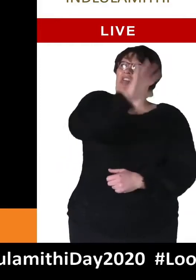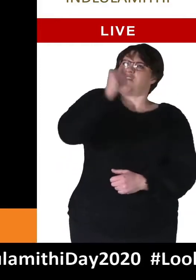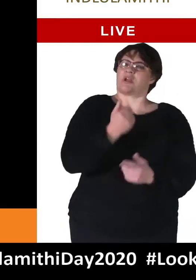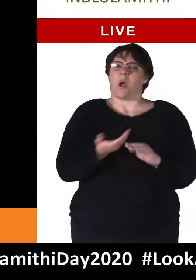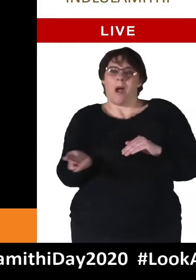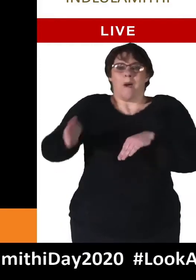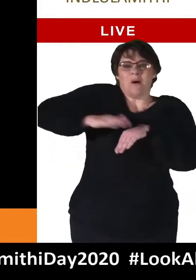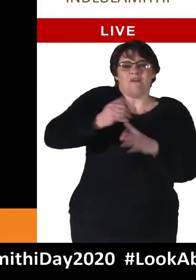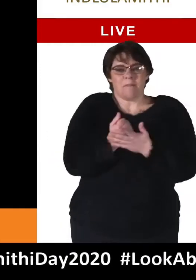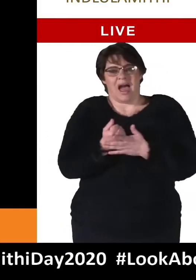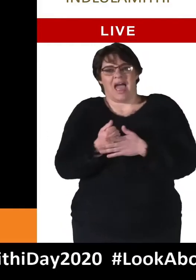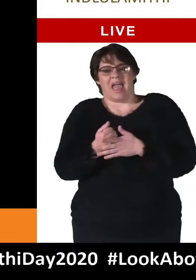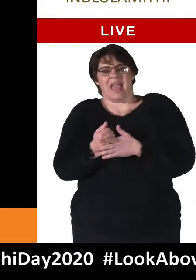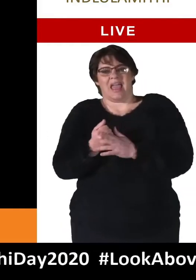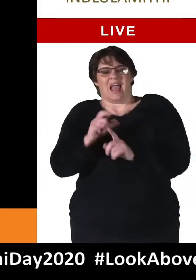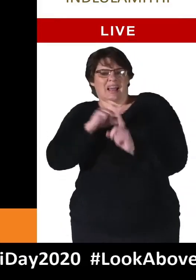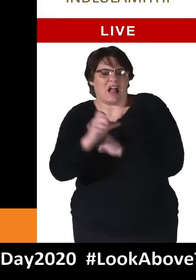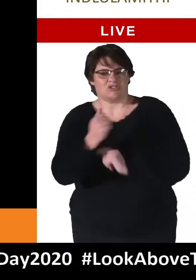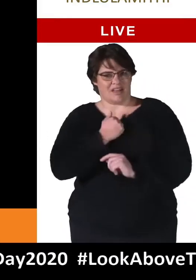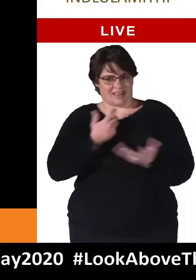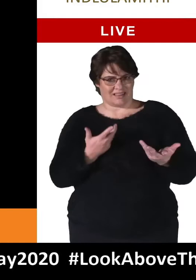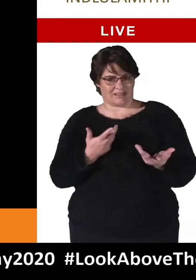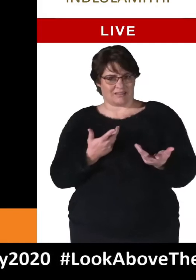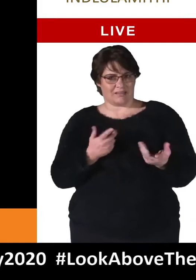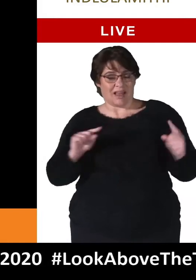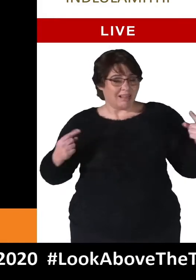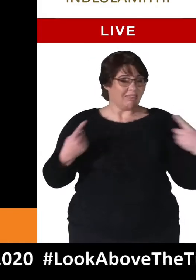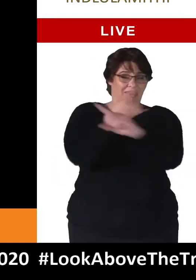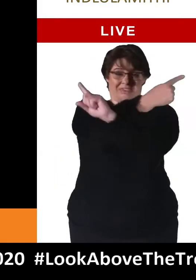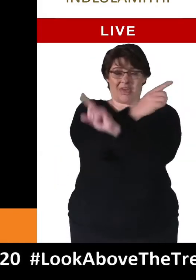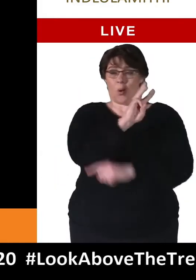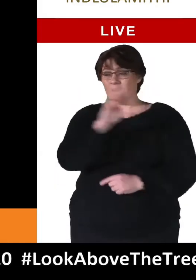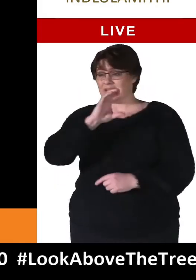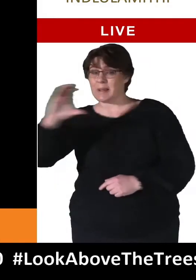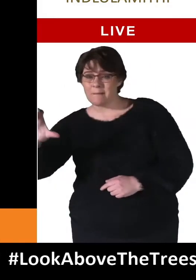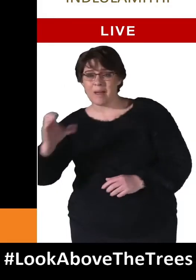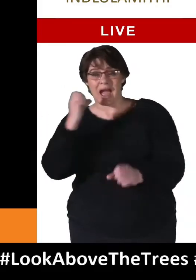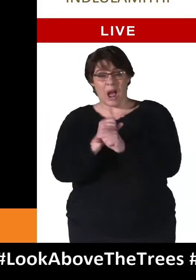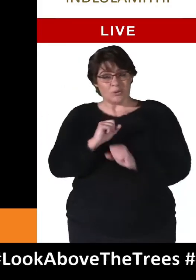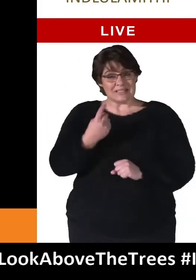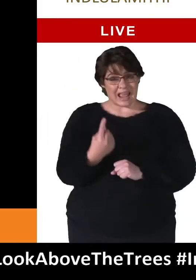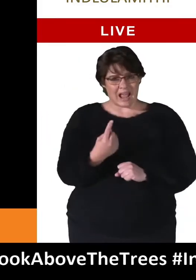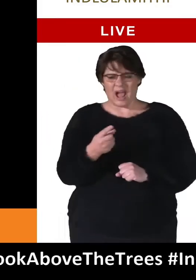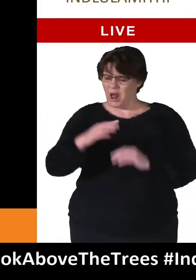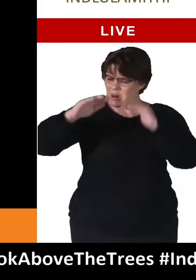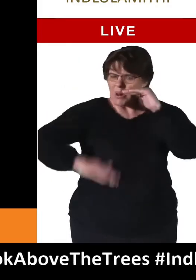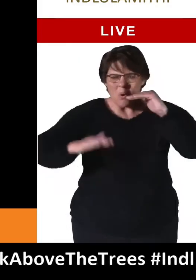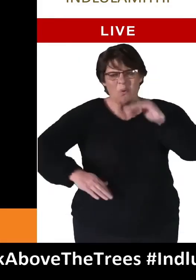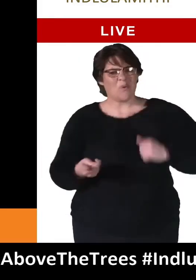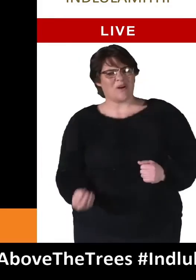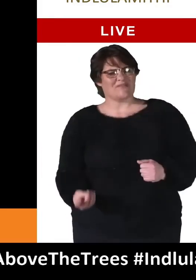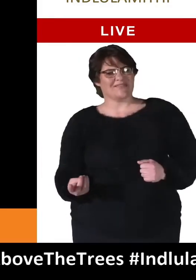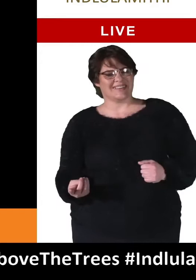strong indicators of social cohesion. In contrast, the Western Cape and Gauteng in this dimension are quite low in the